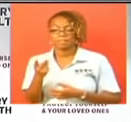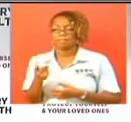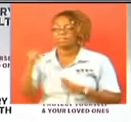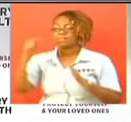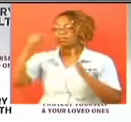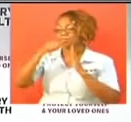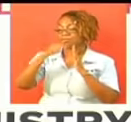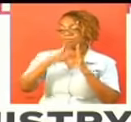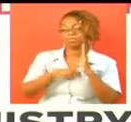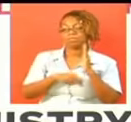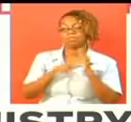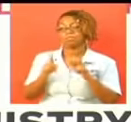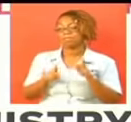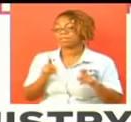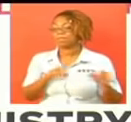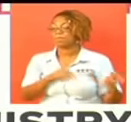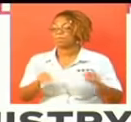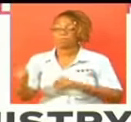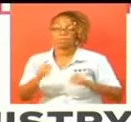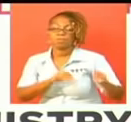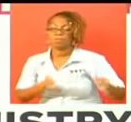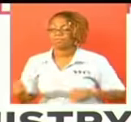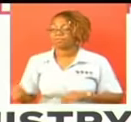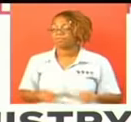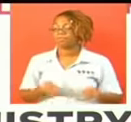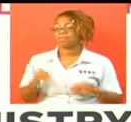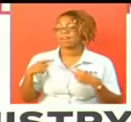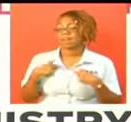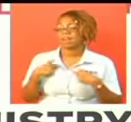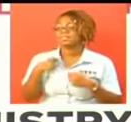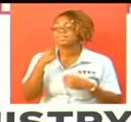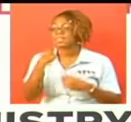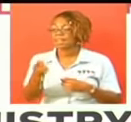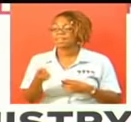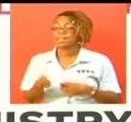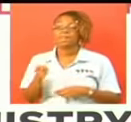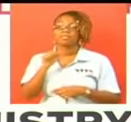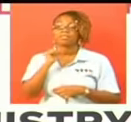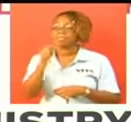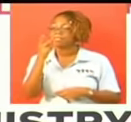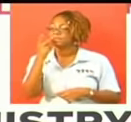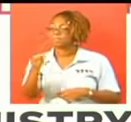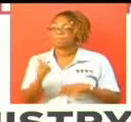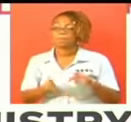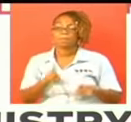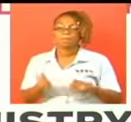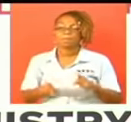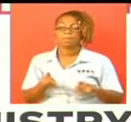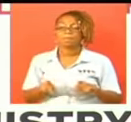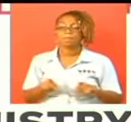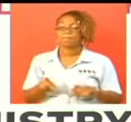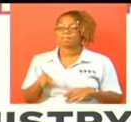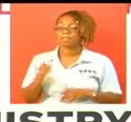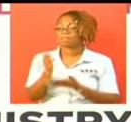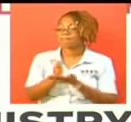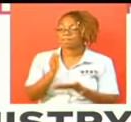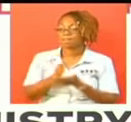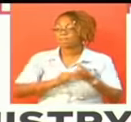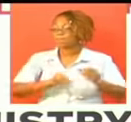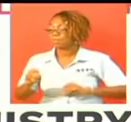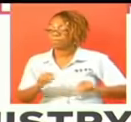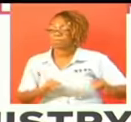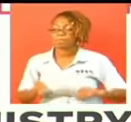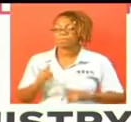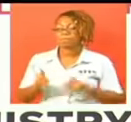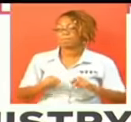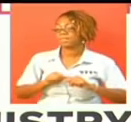is population movement, the mobility of the population moving around, interacting, going to various places. That